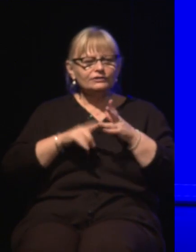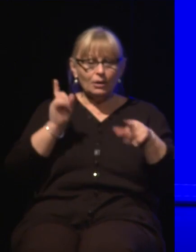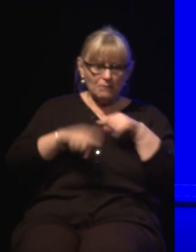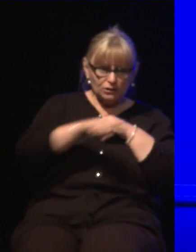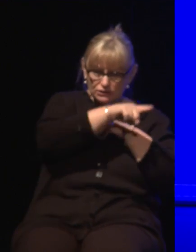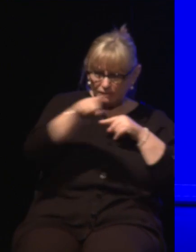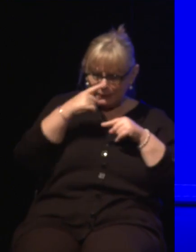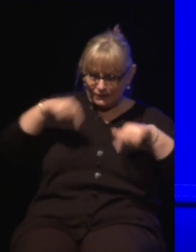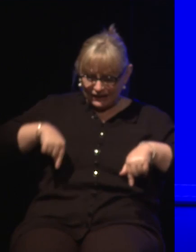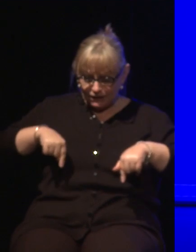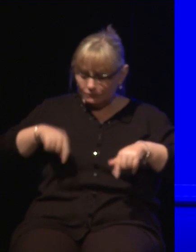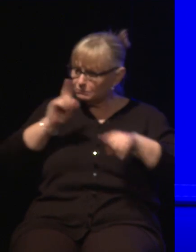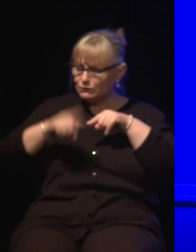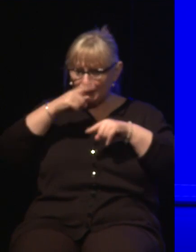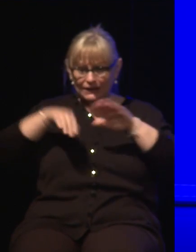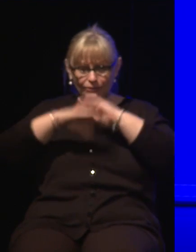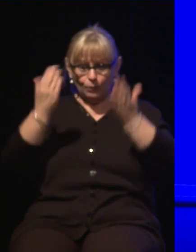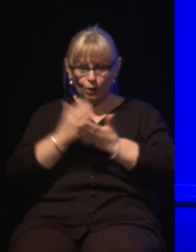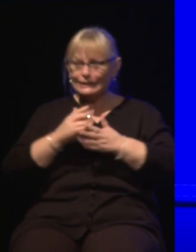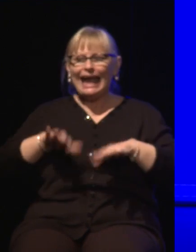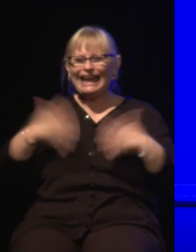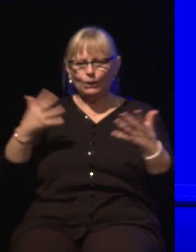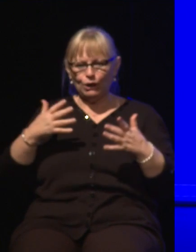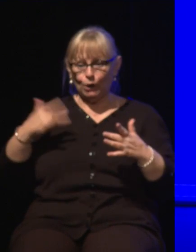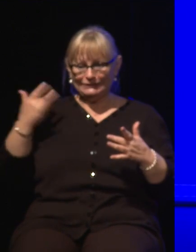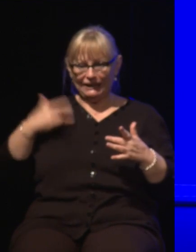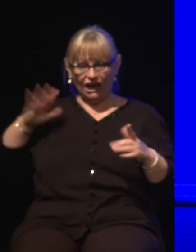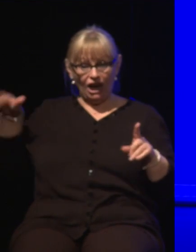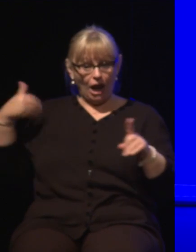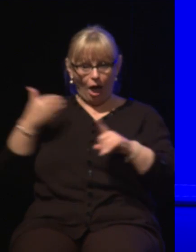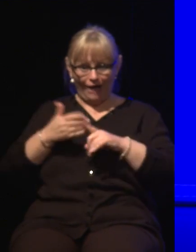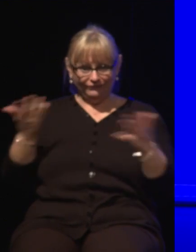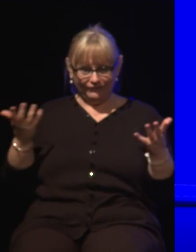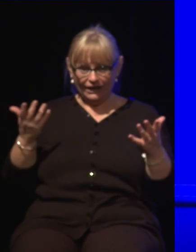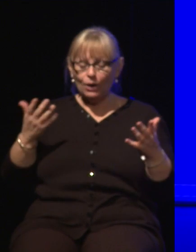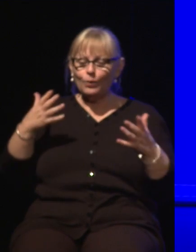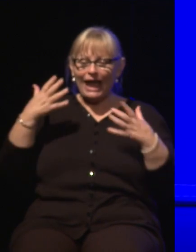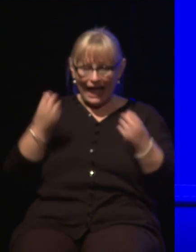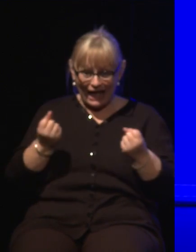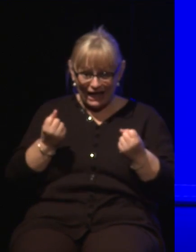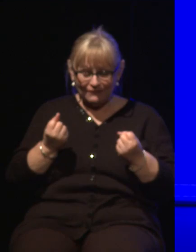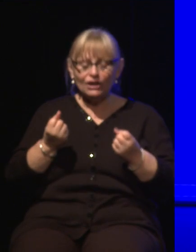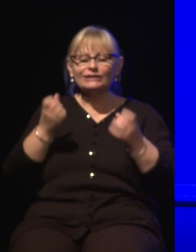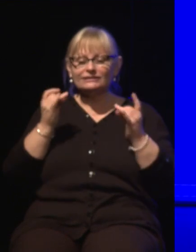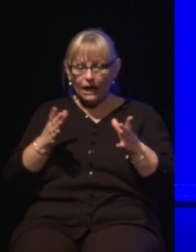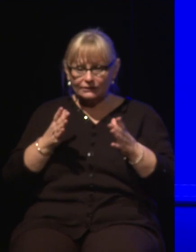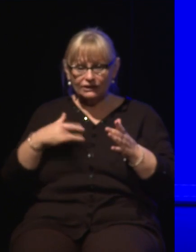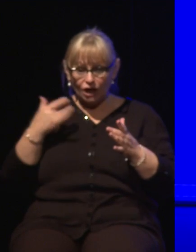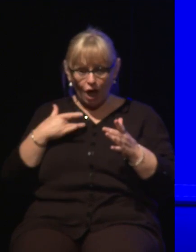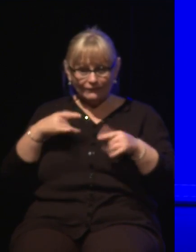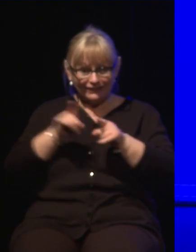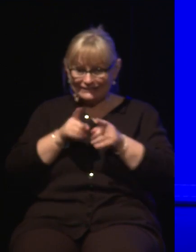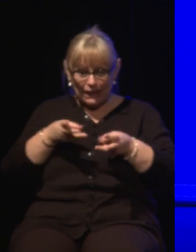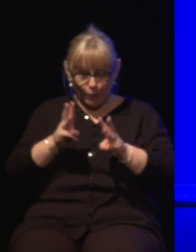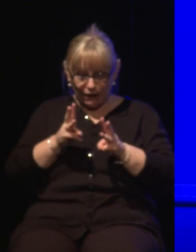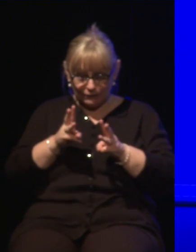in the world, and indeed everyone who ever lived, has at least one thing in common. We all started off life in the same way. We